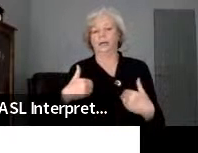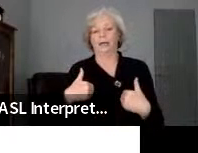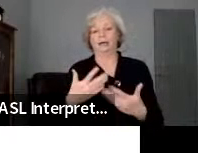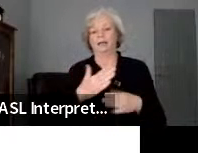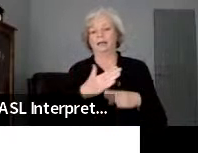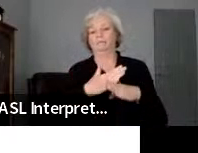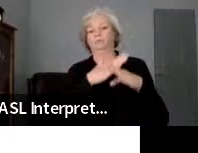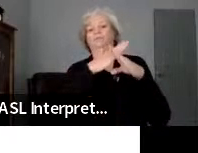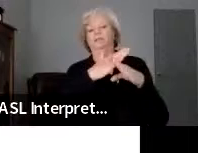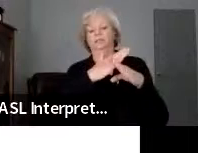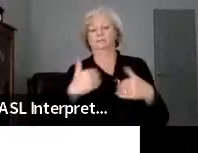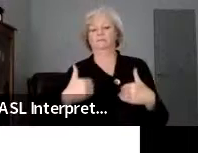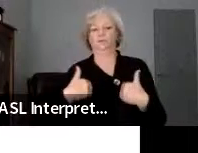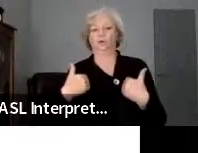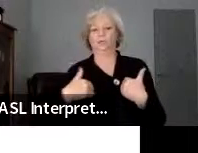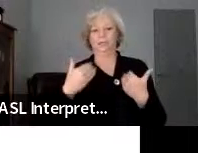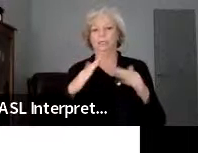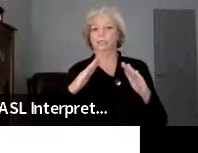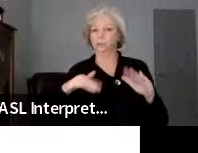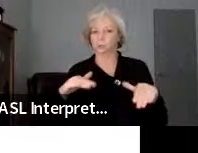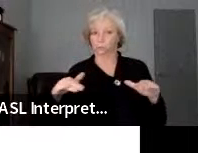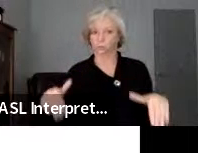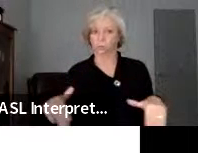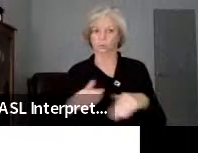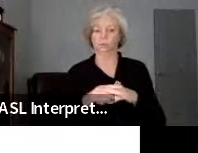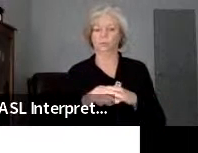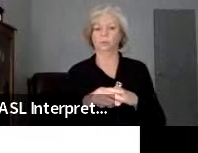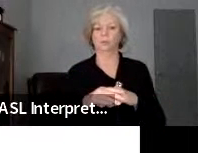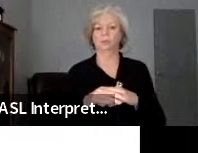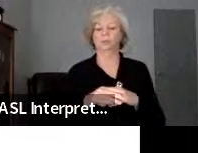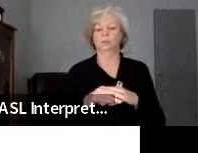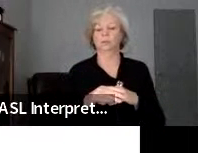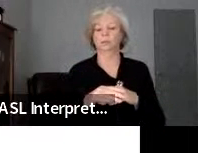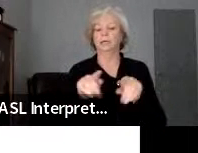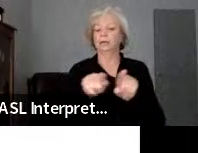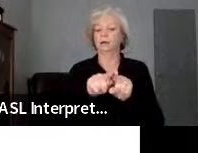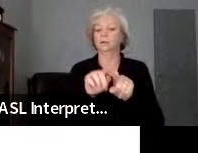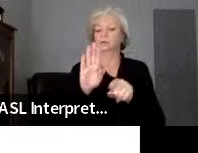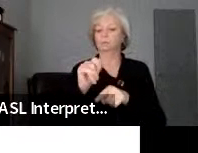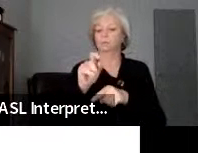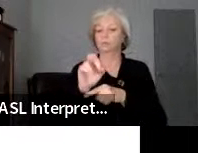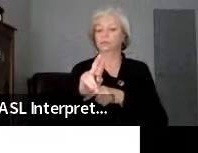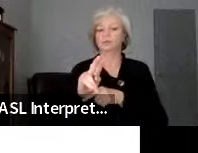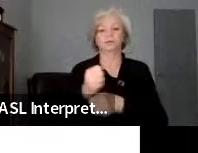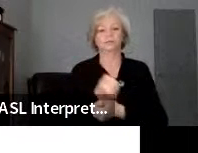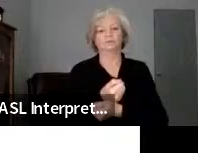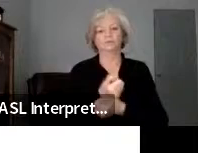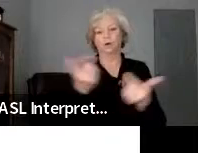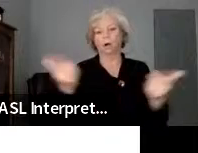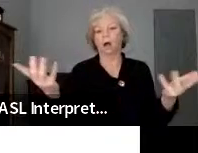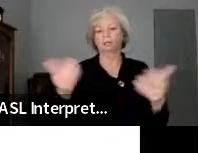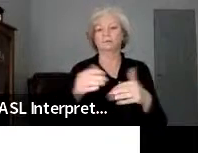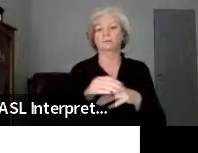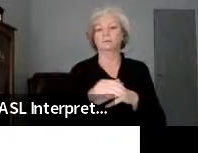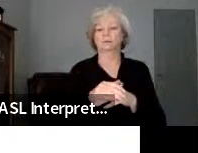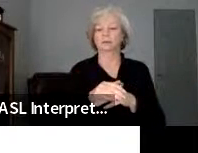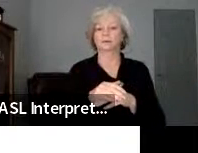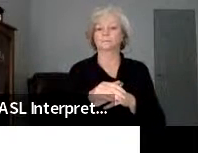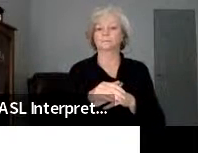children and potentially ongoing boosters for all of us in some way. And then I